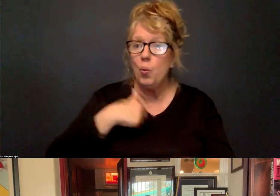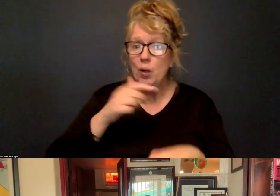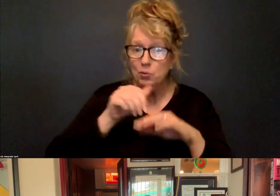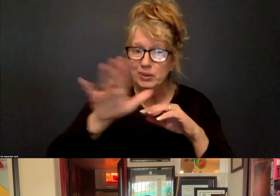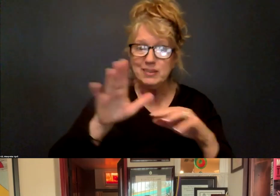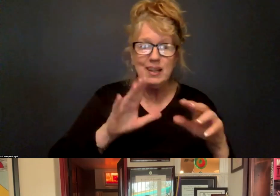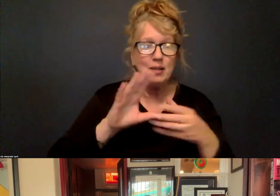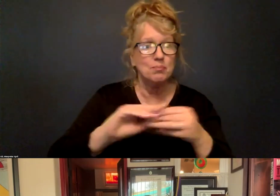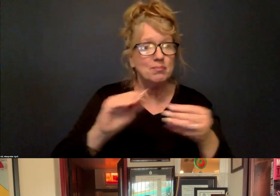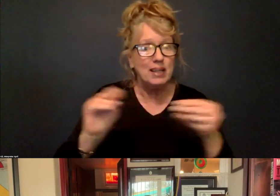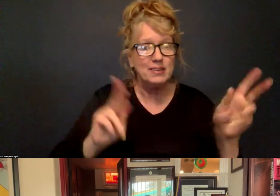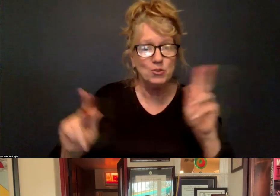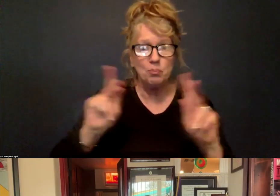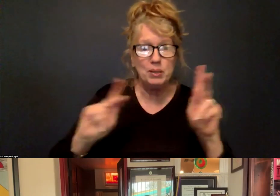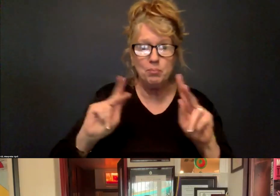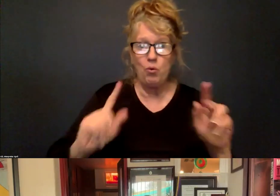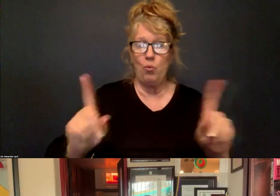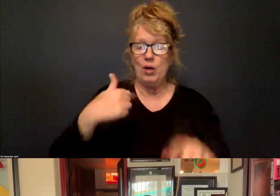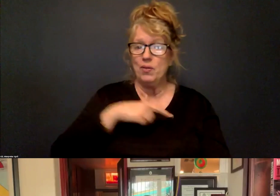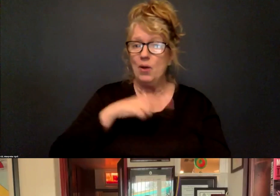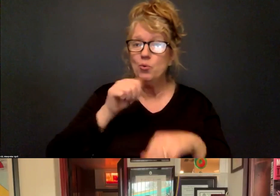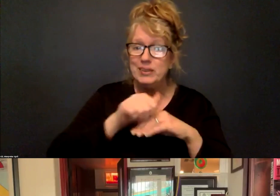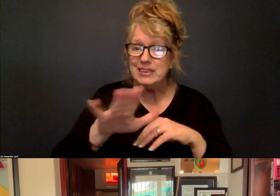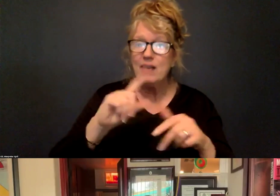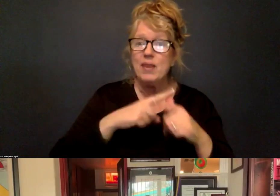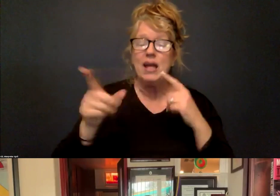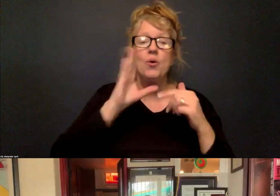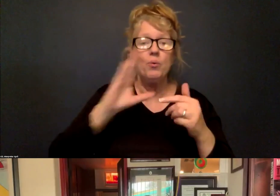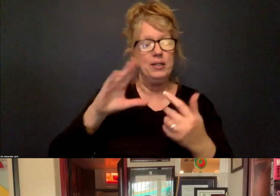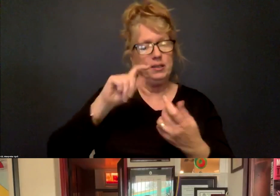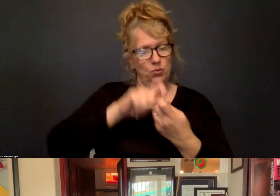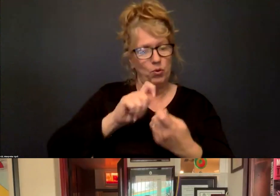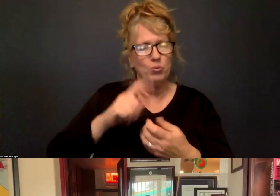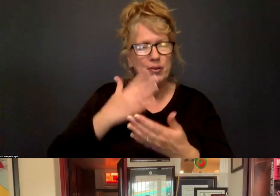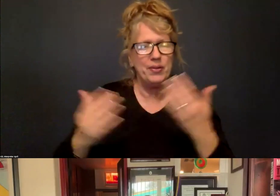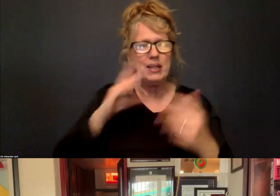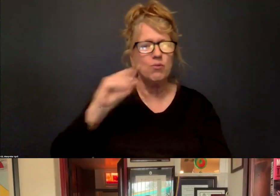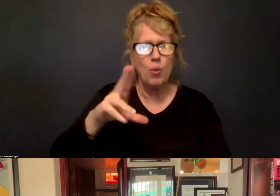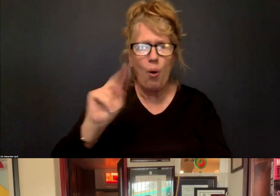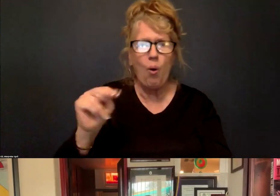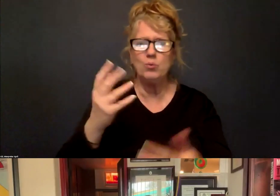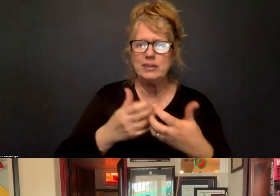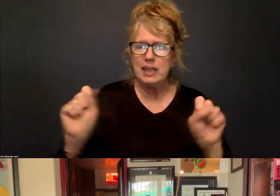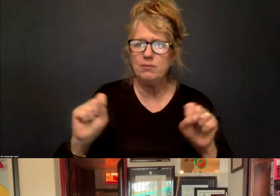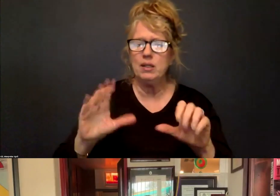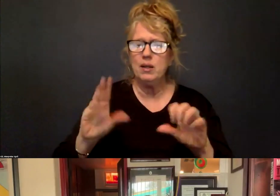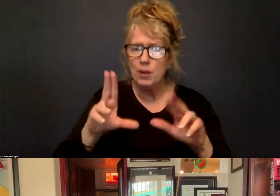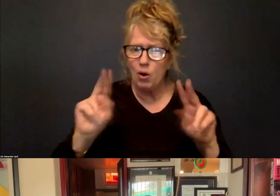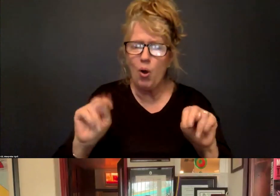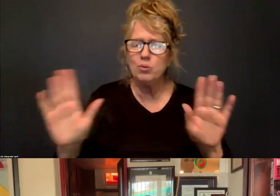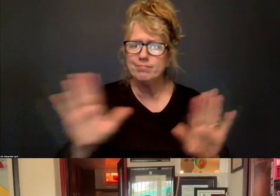to people from where we send them that they need these certain things for their own safety or for their own good,